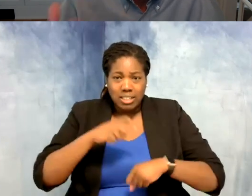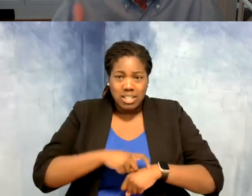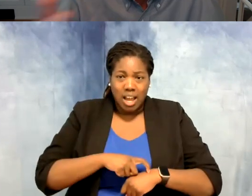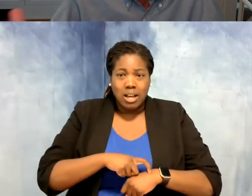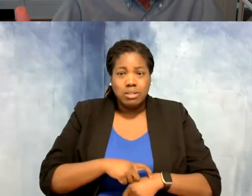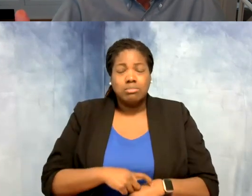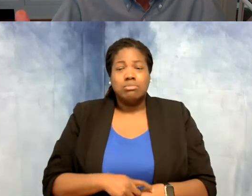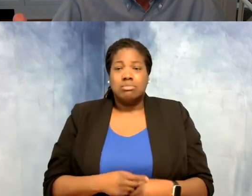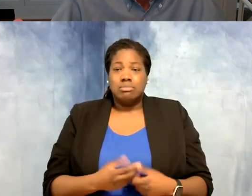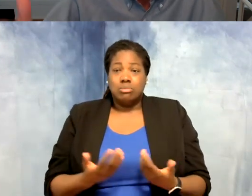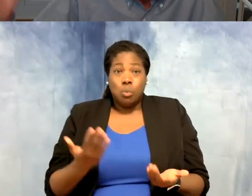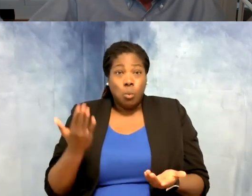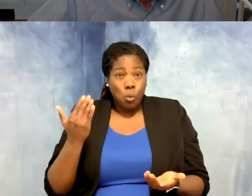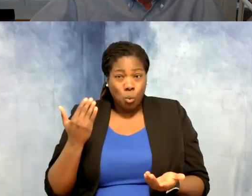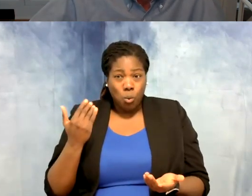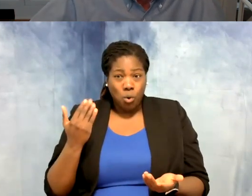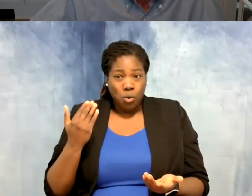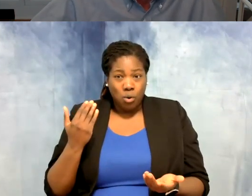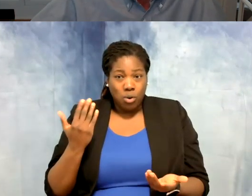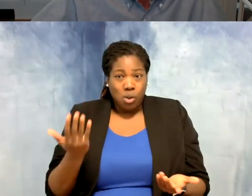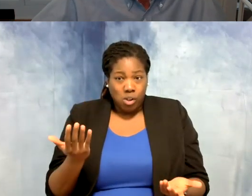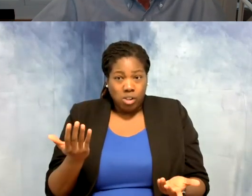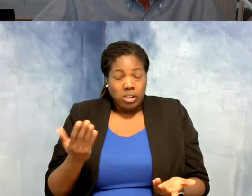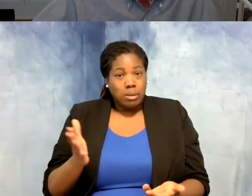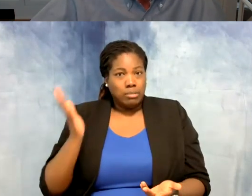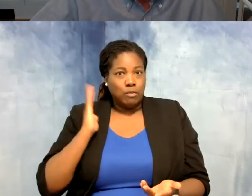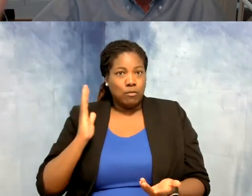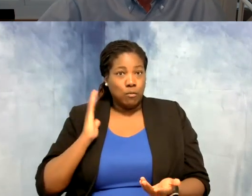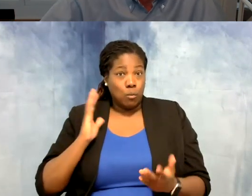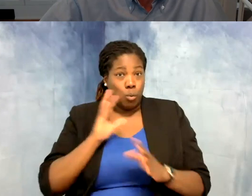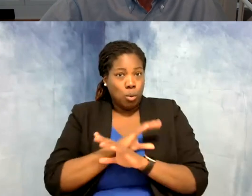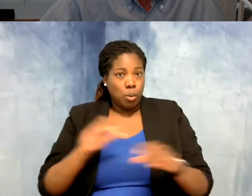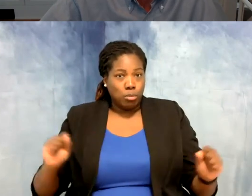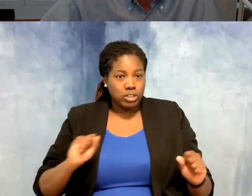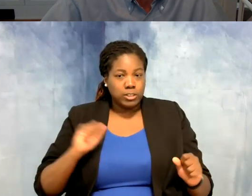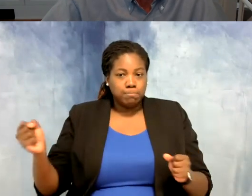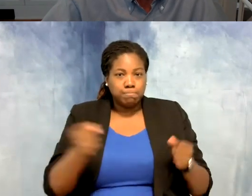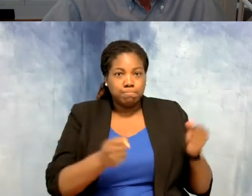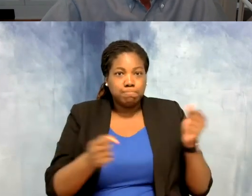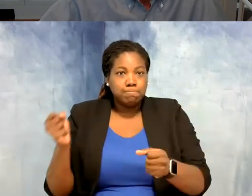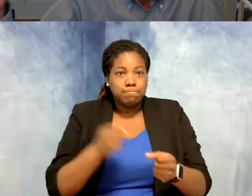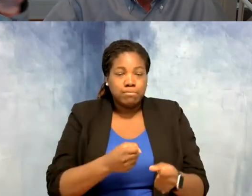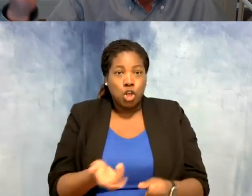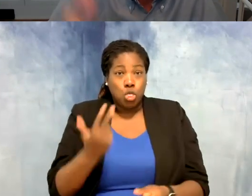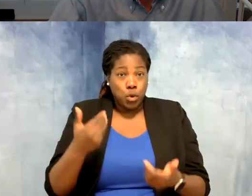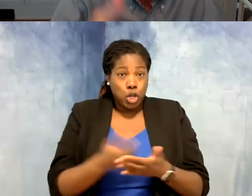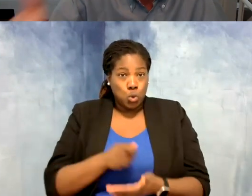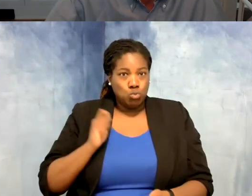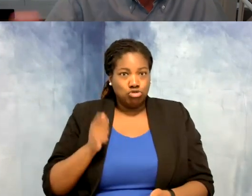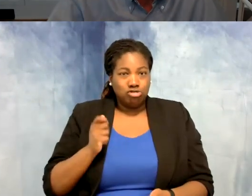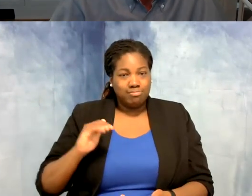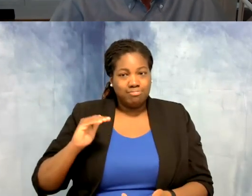and simply because our former president appointed three new justices who